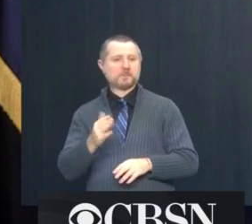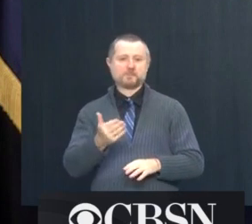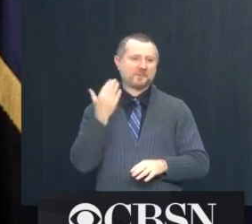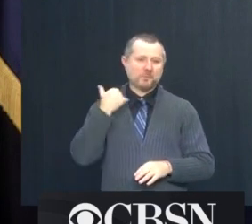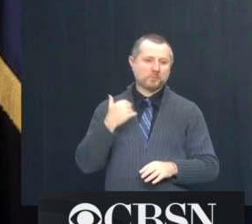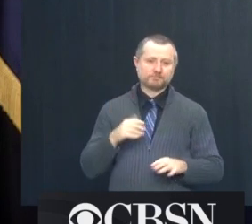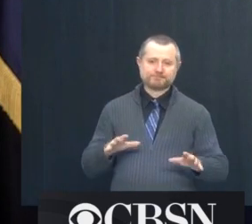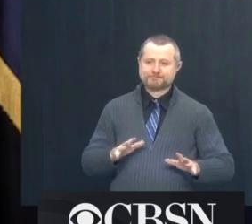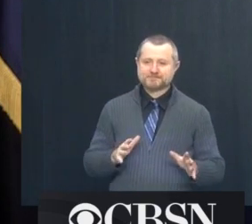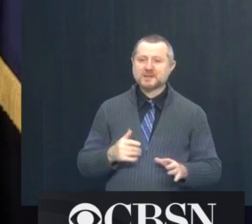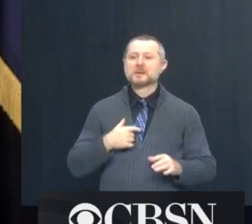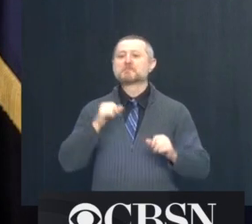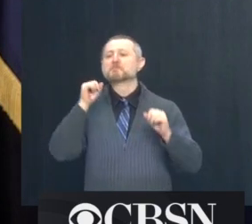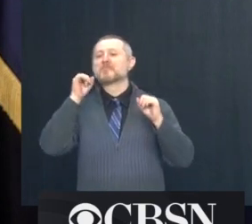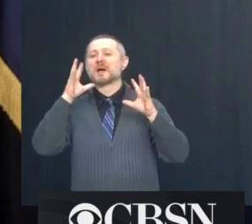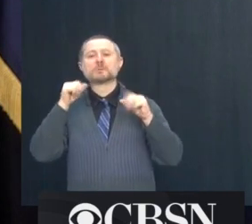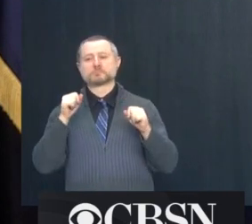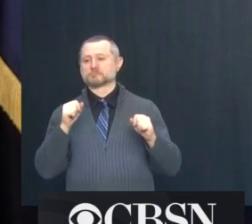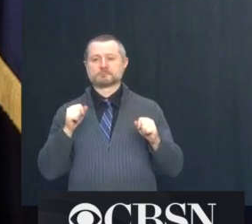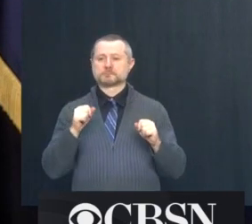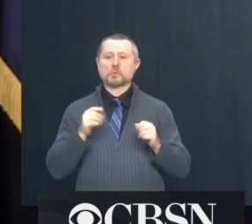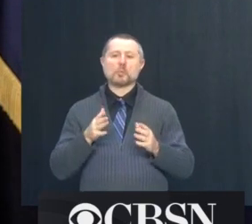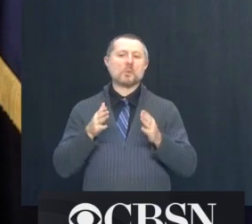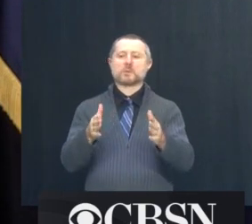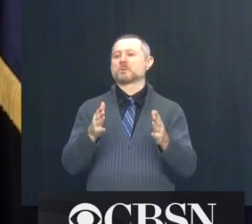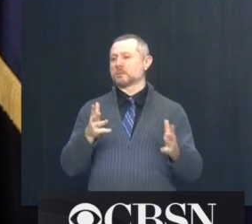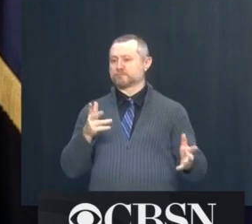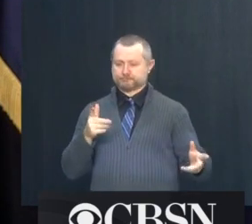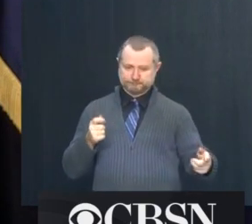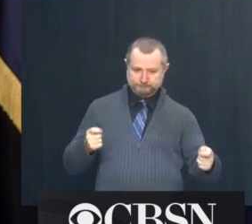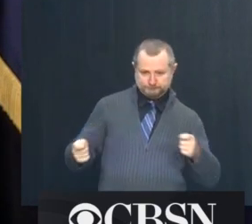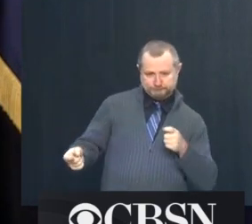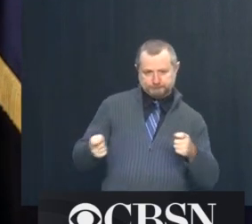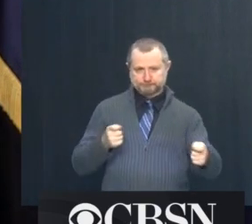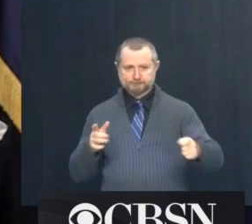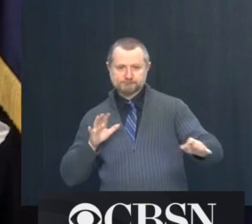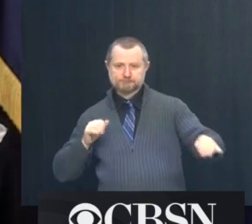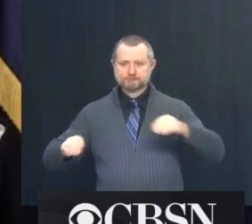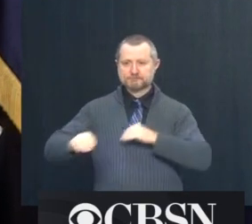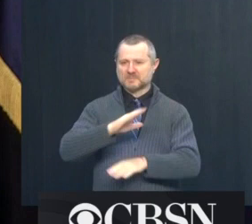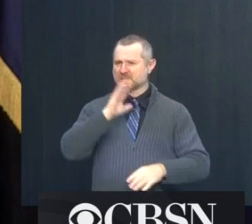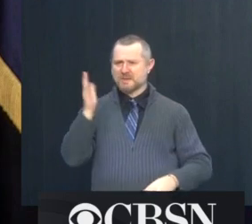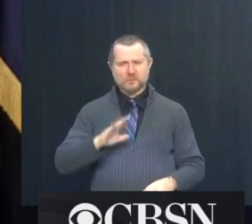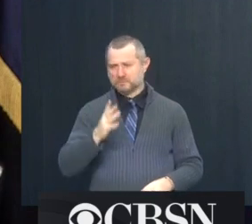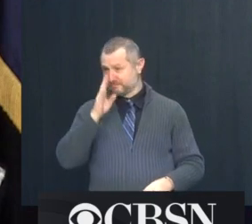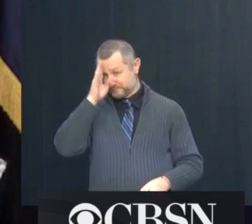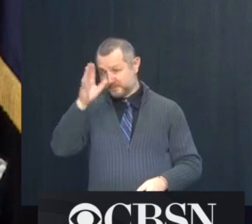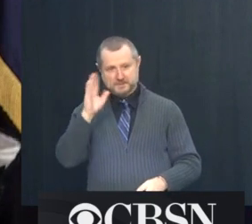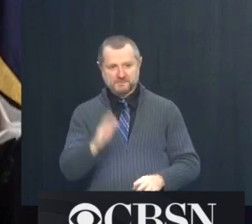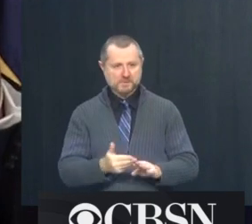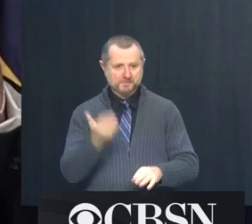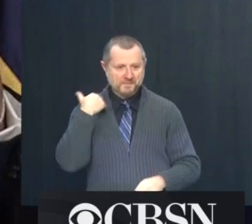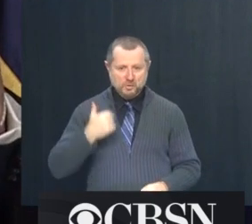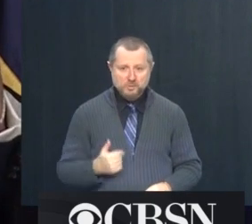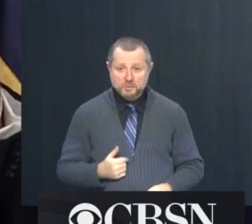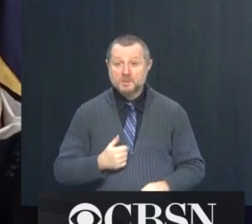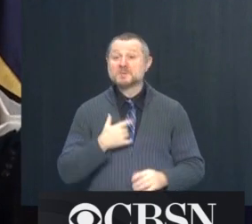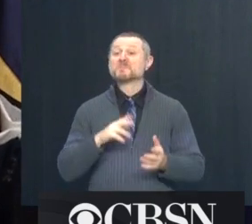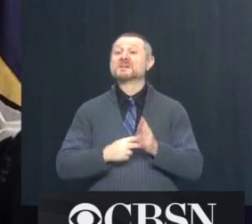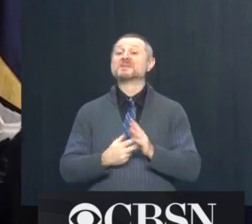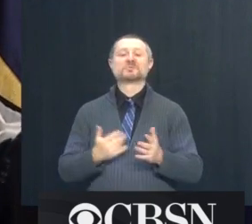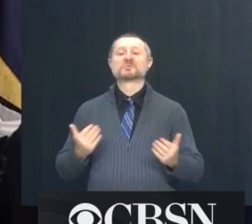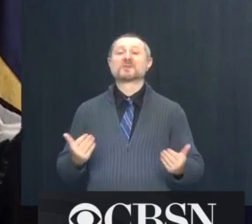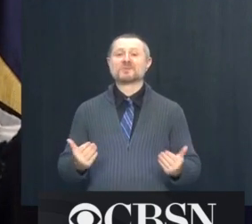just an incredible level that was inconceivable. All we're saying today is we're enacting